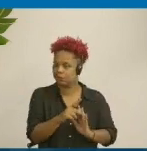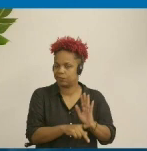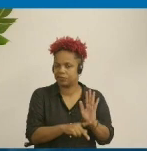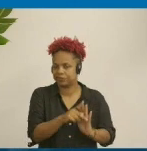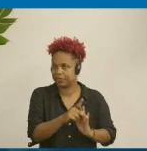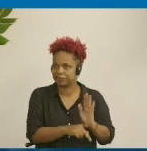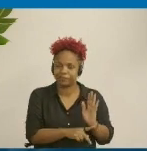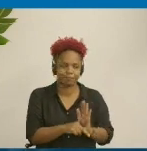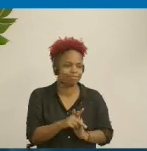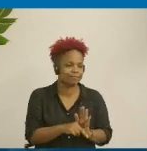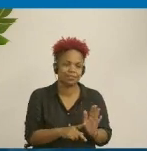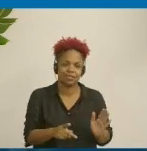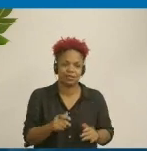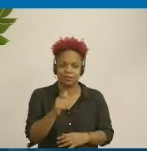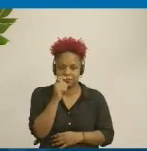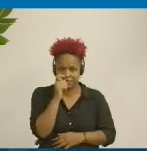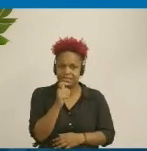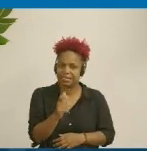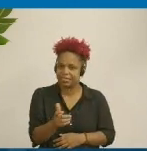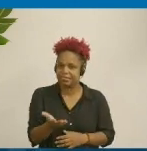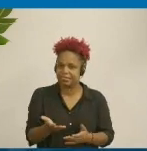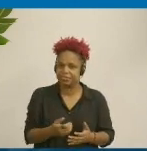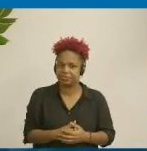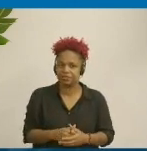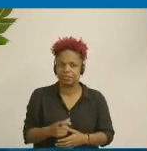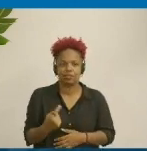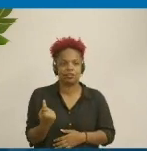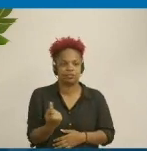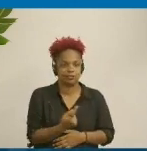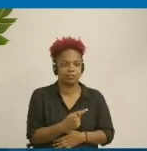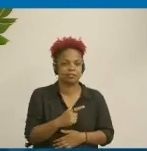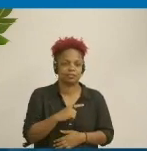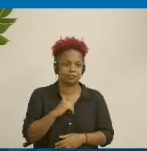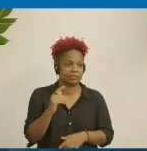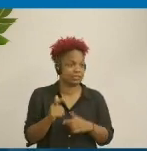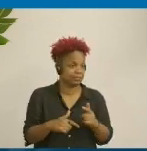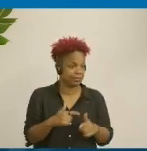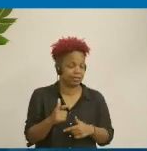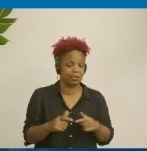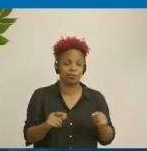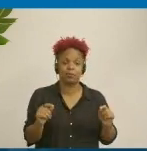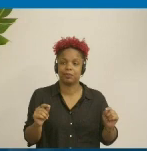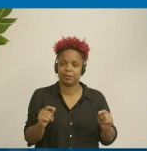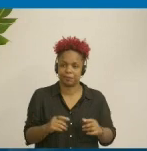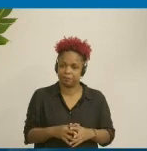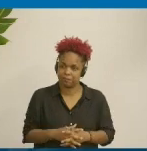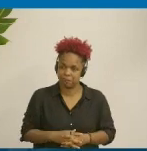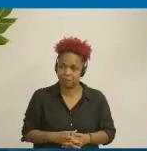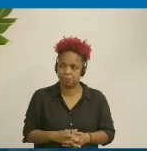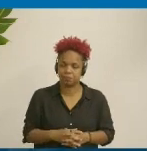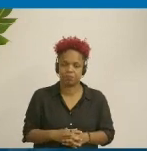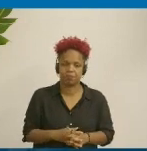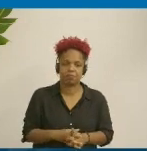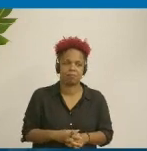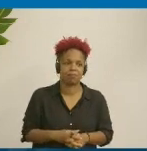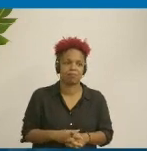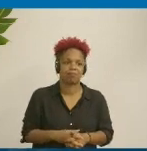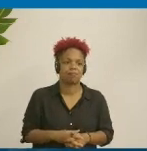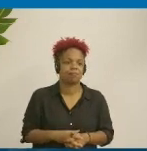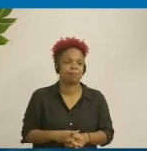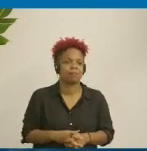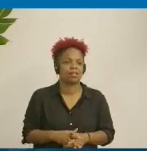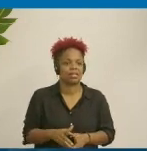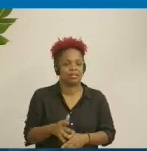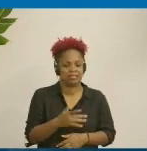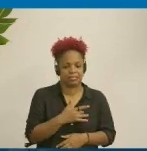is working on. It is a digital health project that aims to revolutionize the way that we keep people